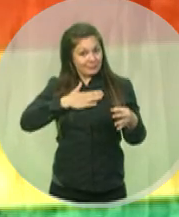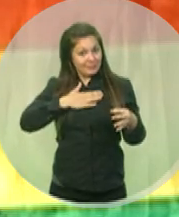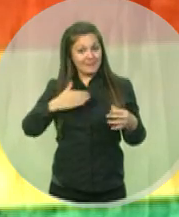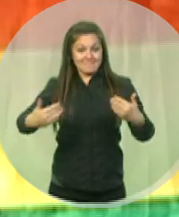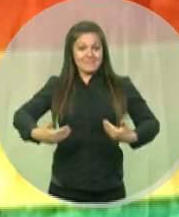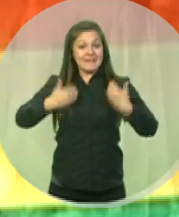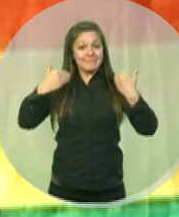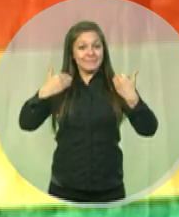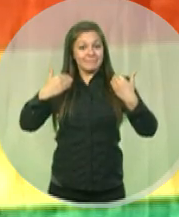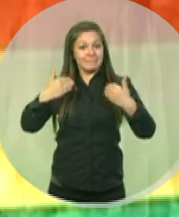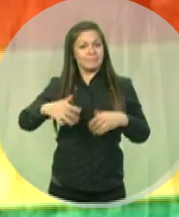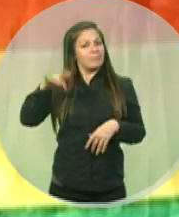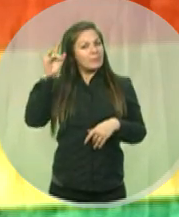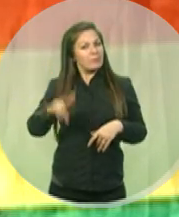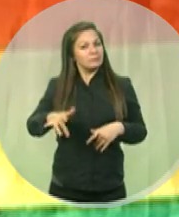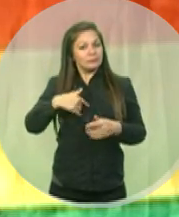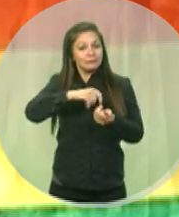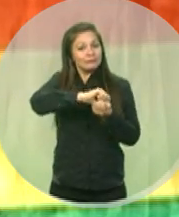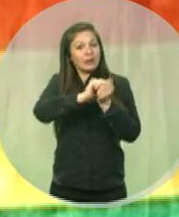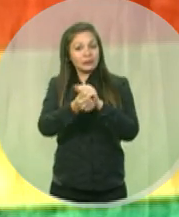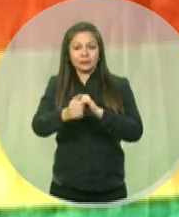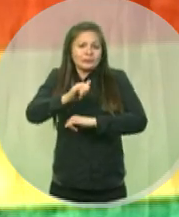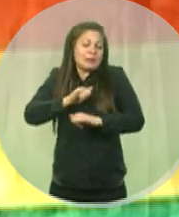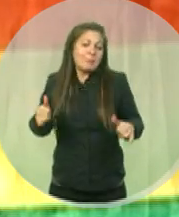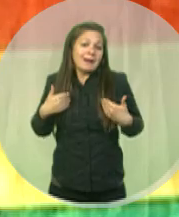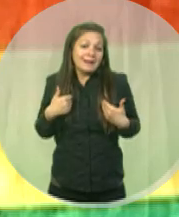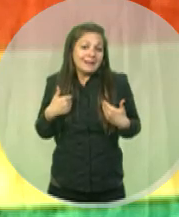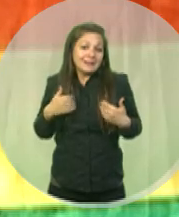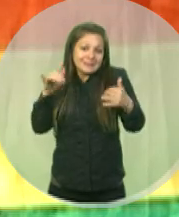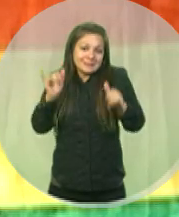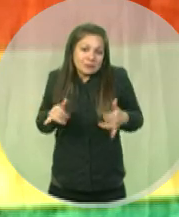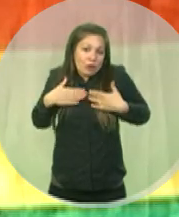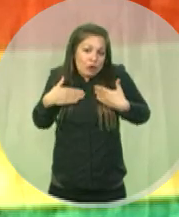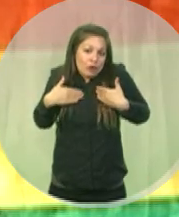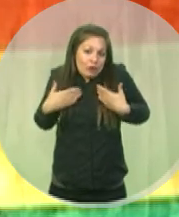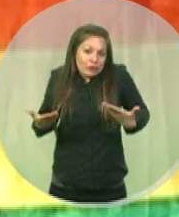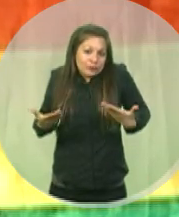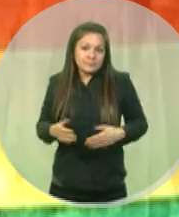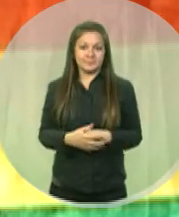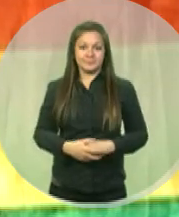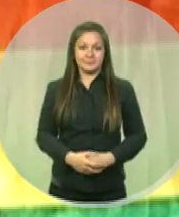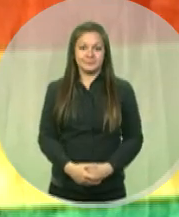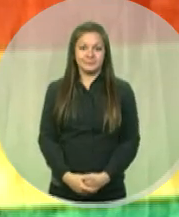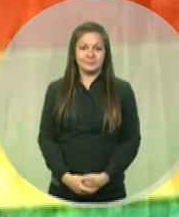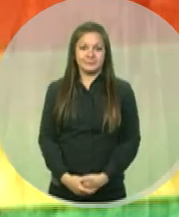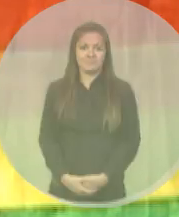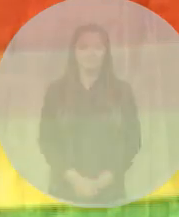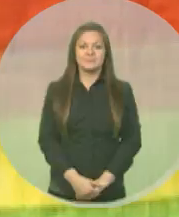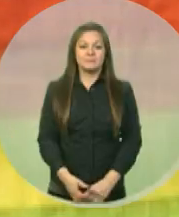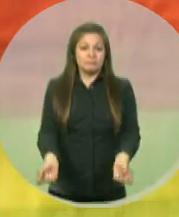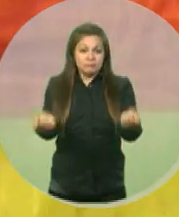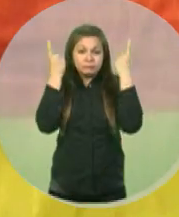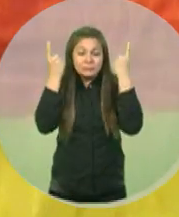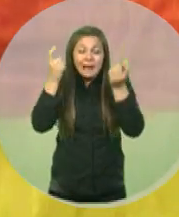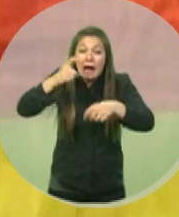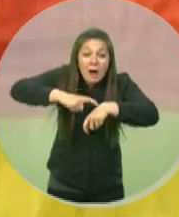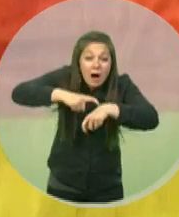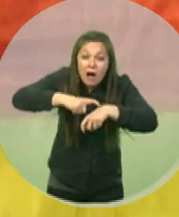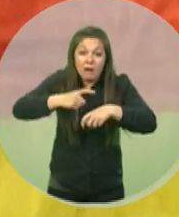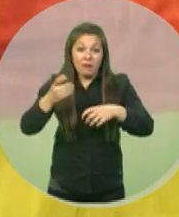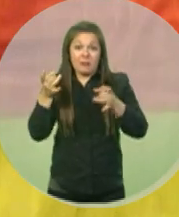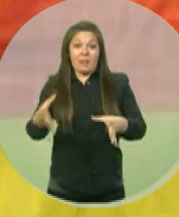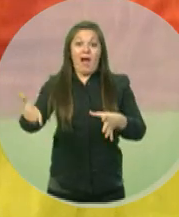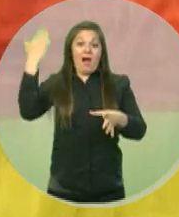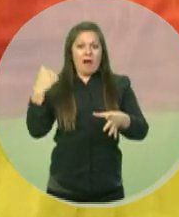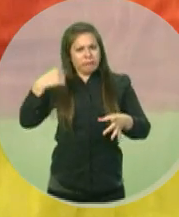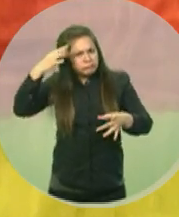cut me out of their lives. But I would never again just fit in for somebody else. I don't think I've ever